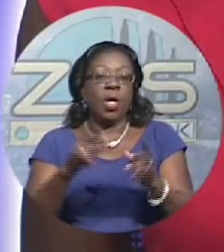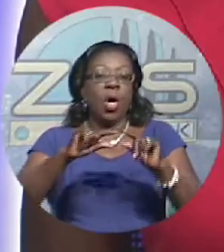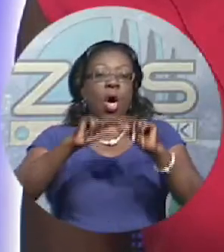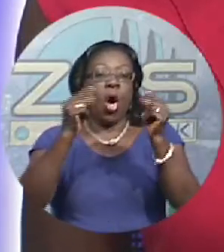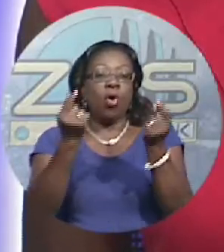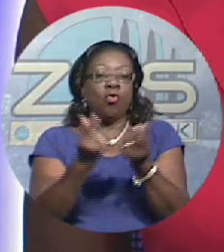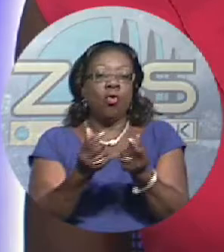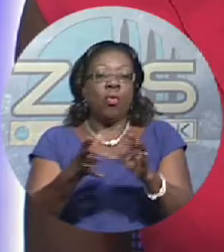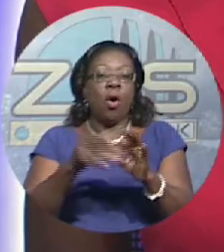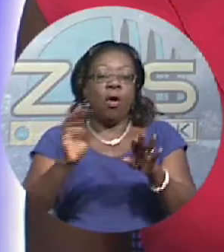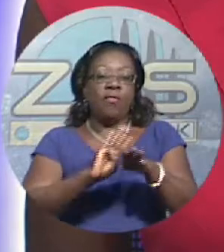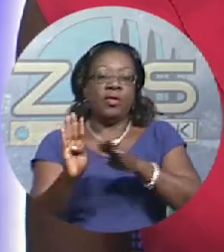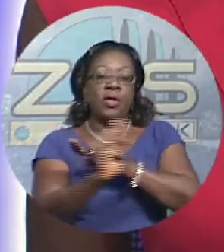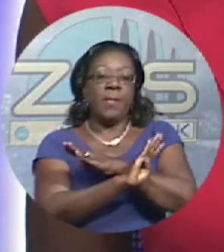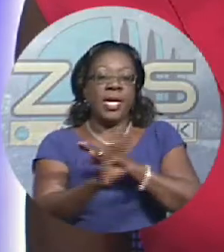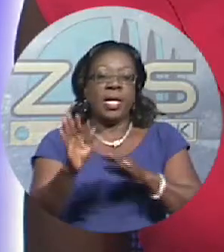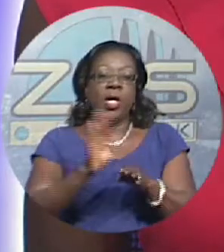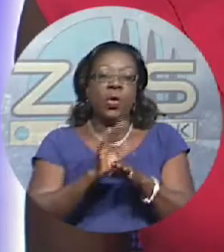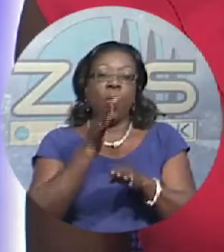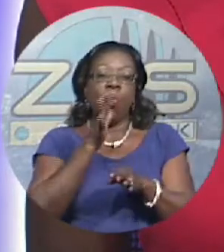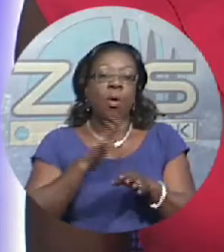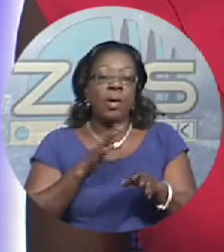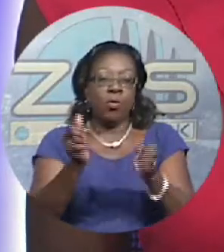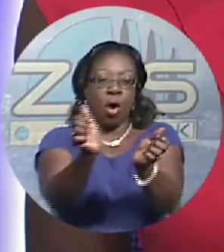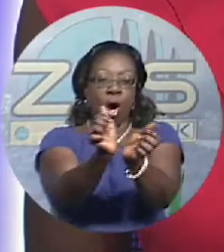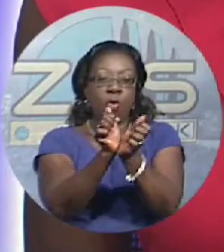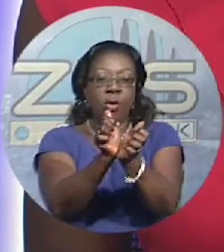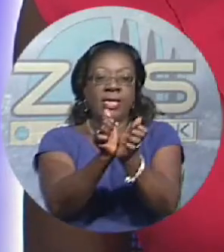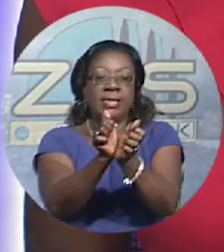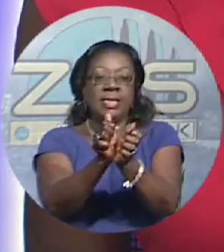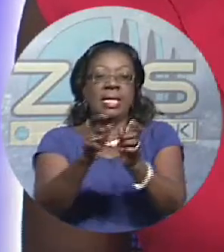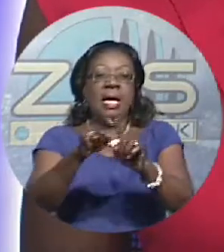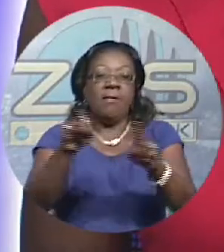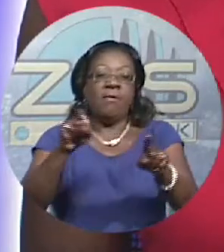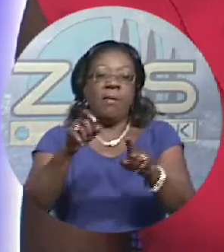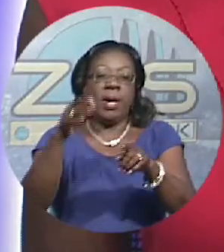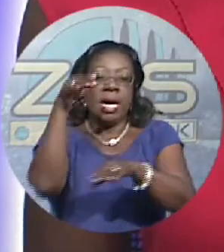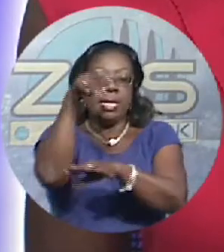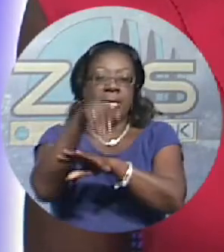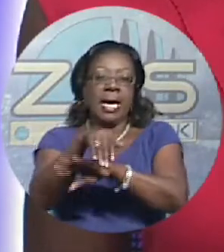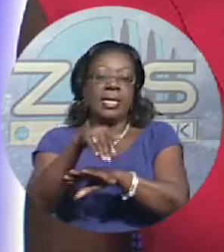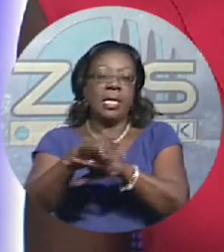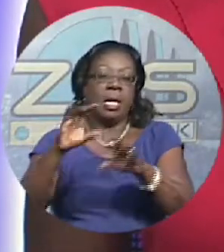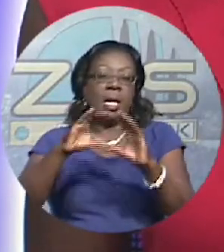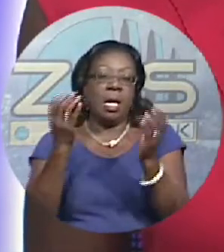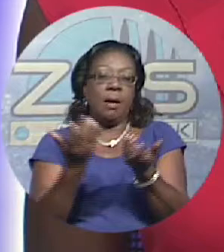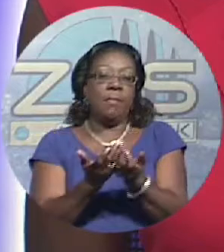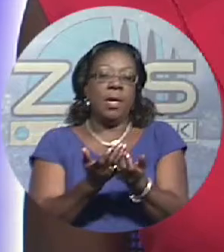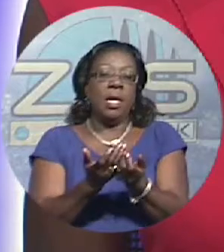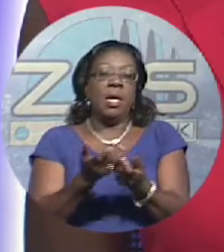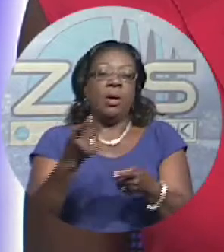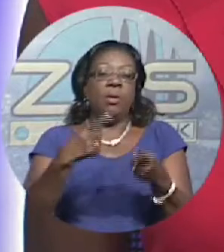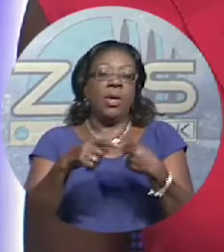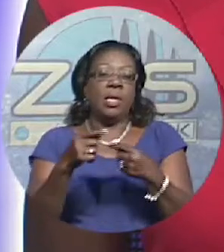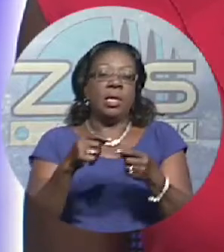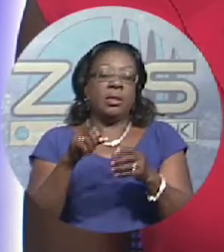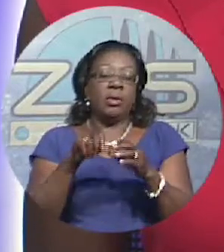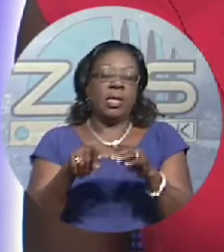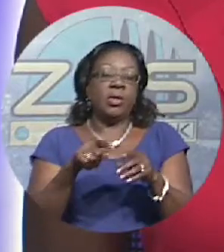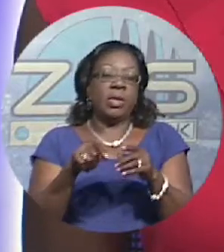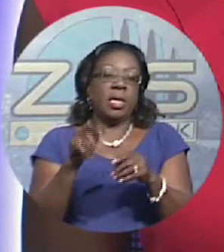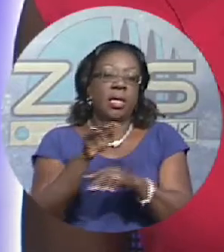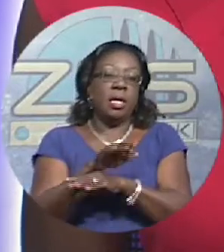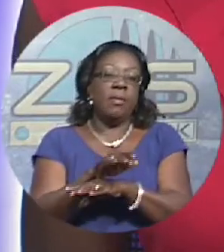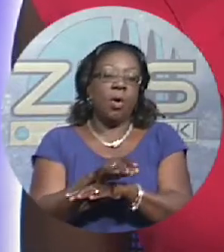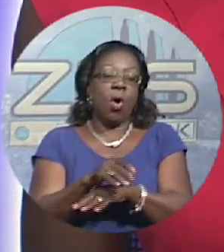women, among others, taken into custody after police raided another nightclub. Flying squad officers acting on intelligence descended on a